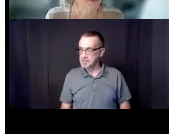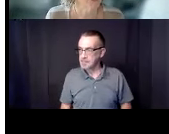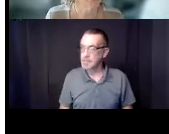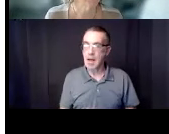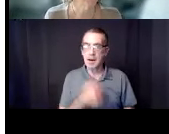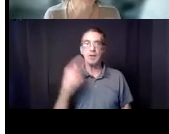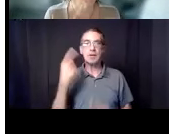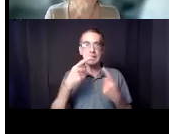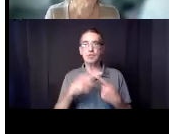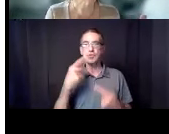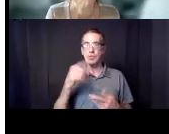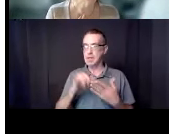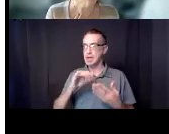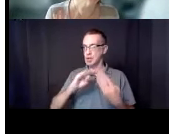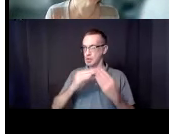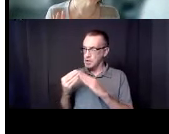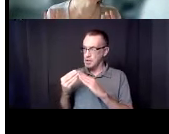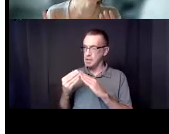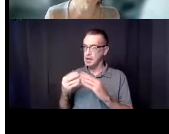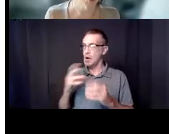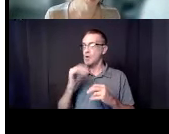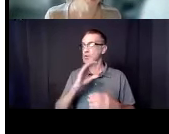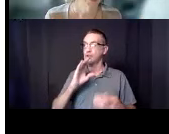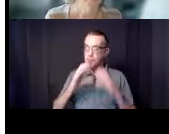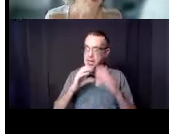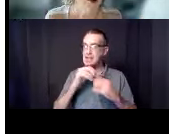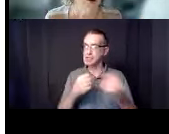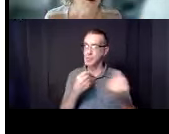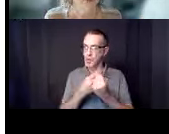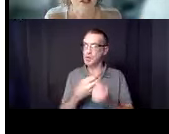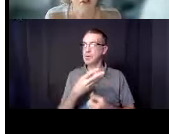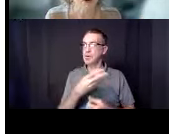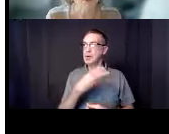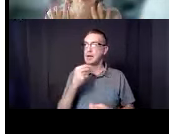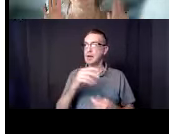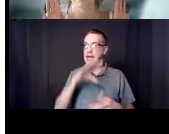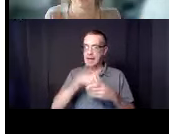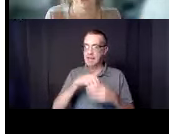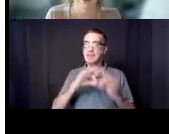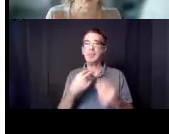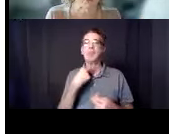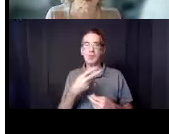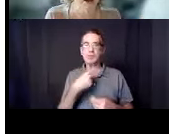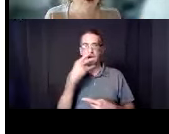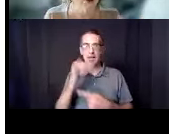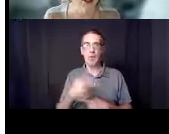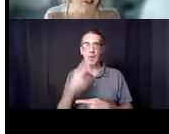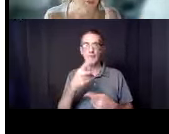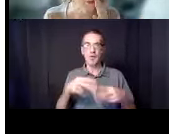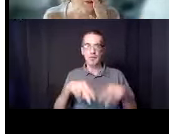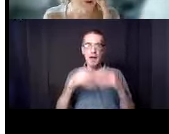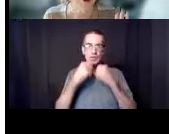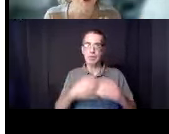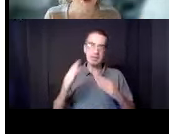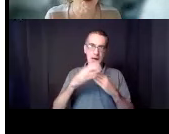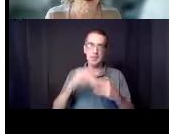Another consideration is to communicate and support. So engaging family voices, and I saw that's one of your values at the top